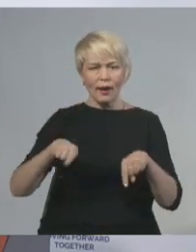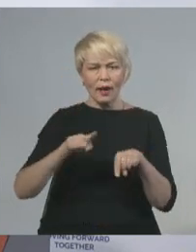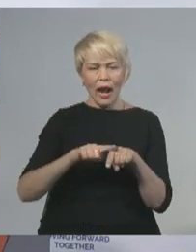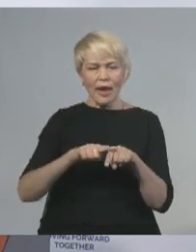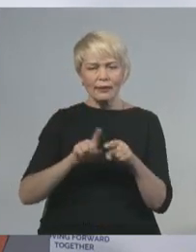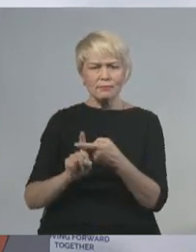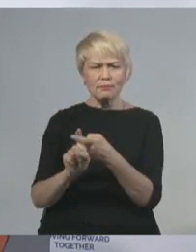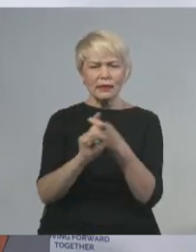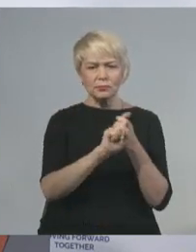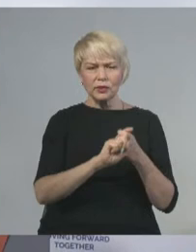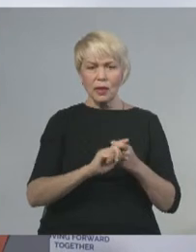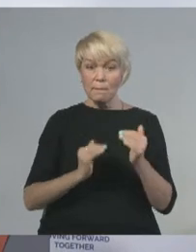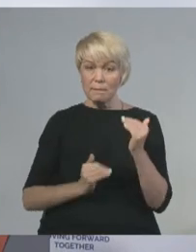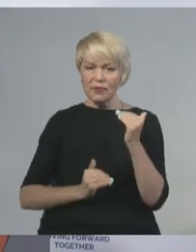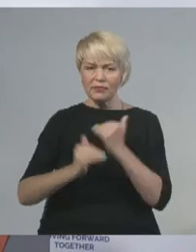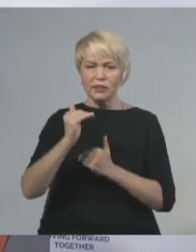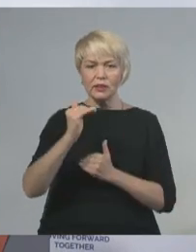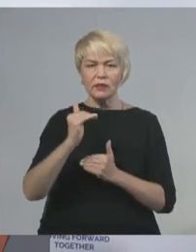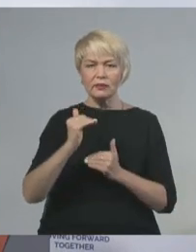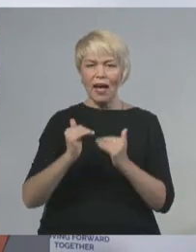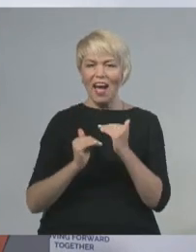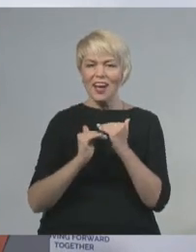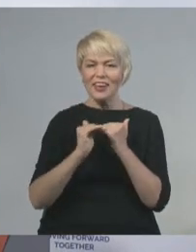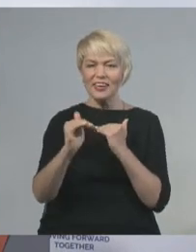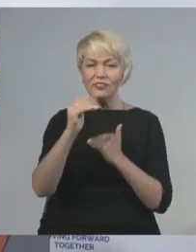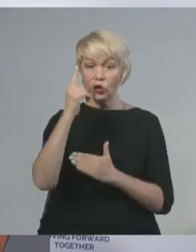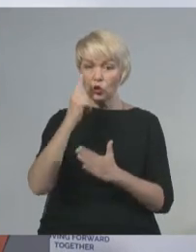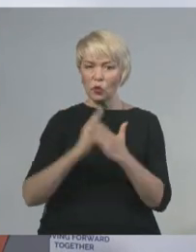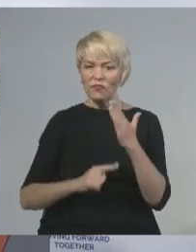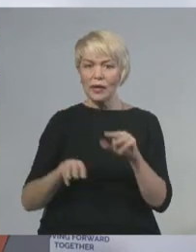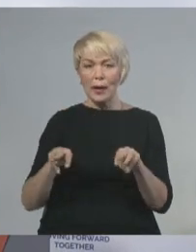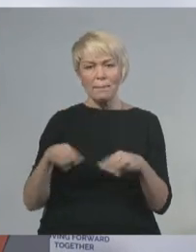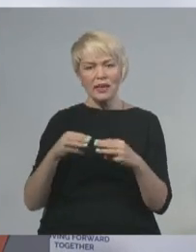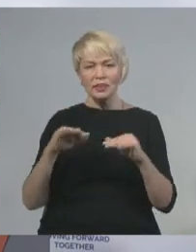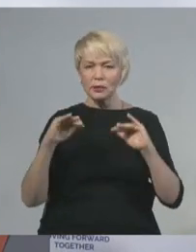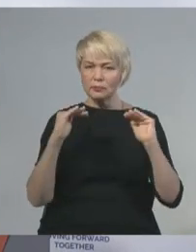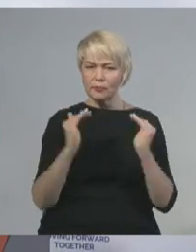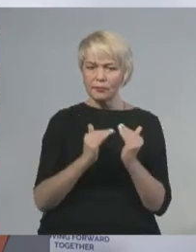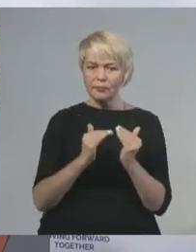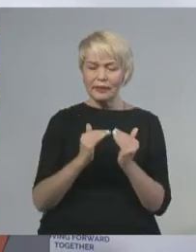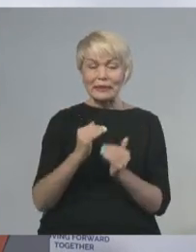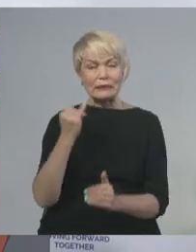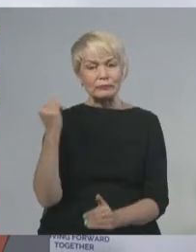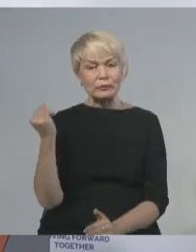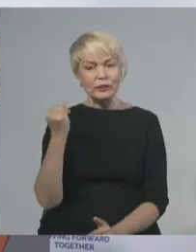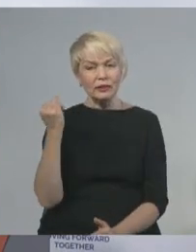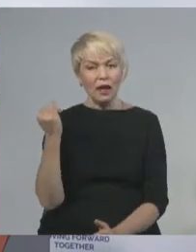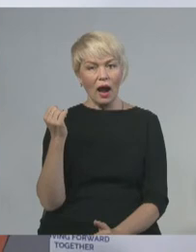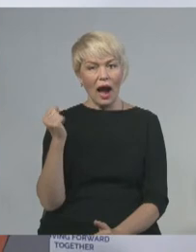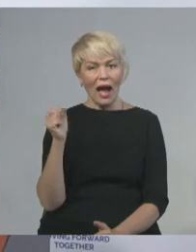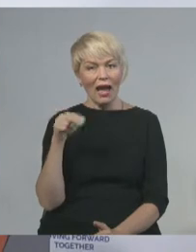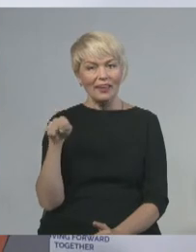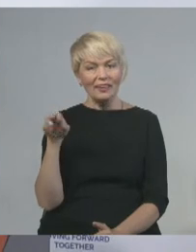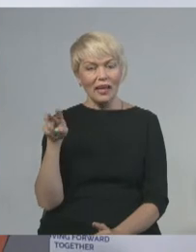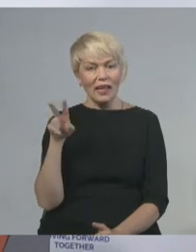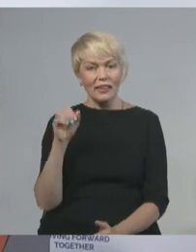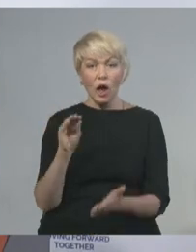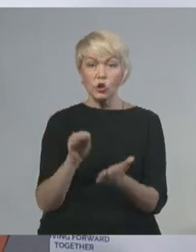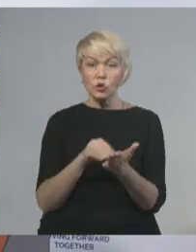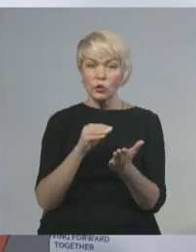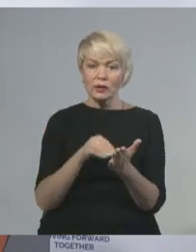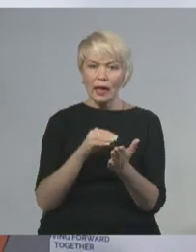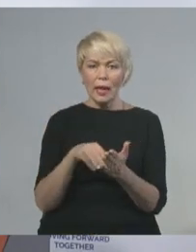media or decreased trust to media let me first ask adela so did the journalist did the media